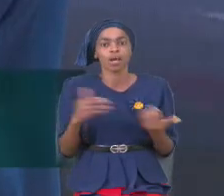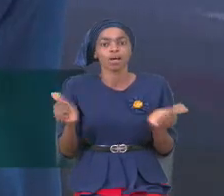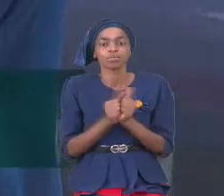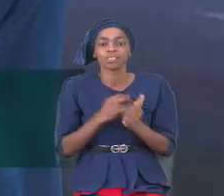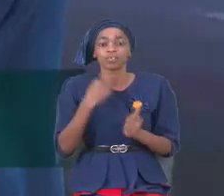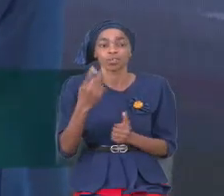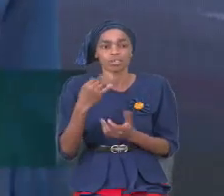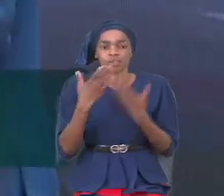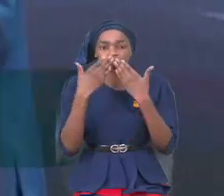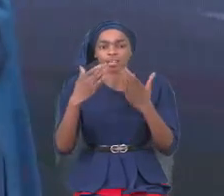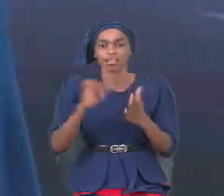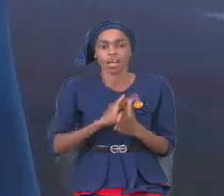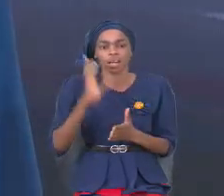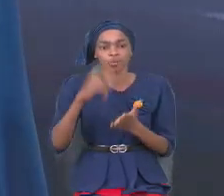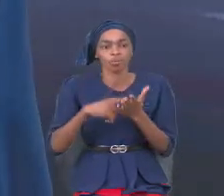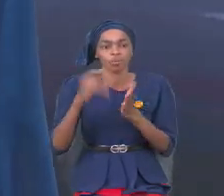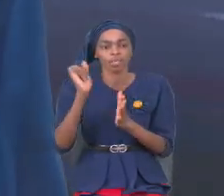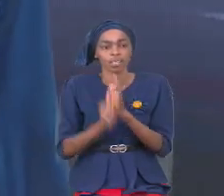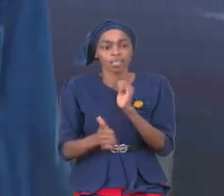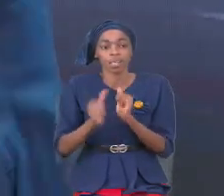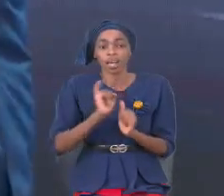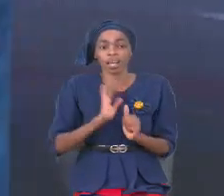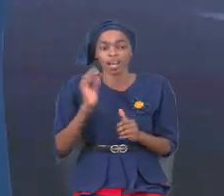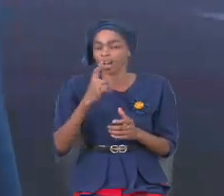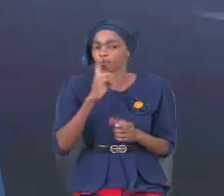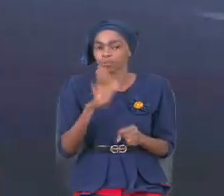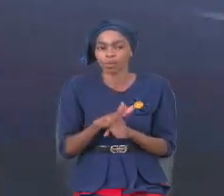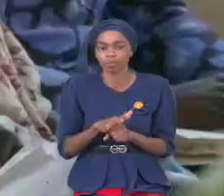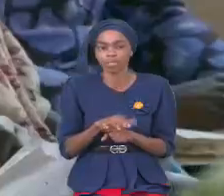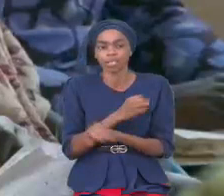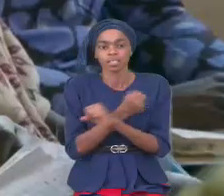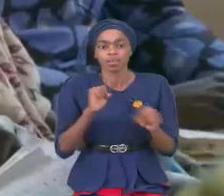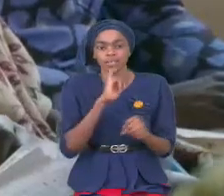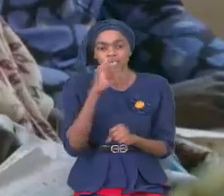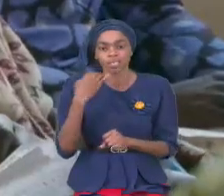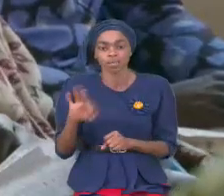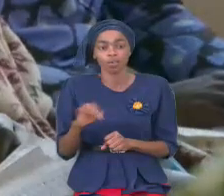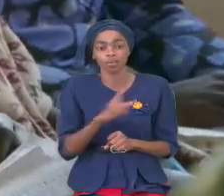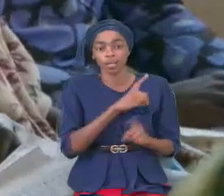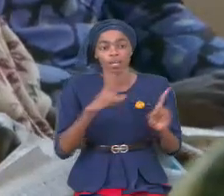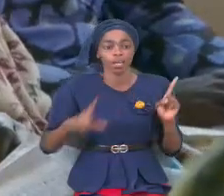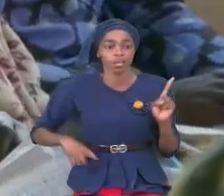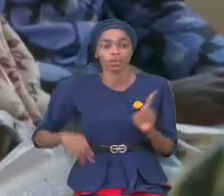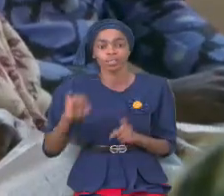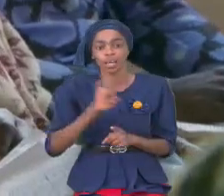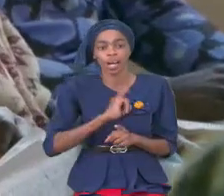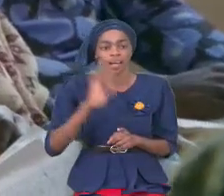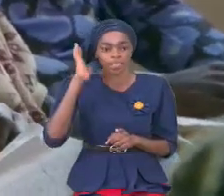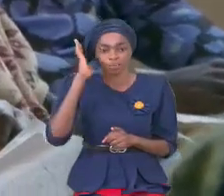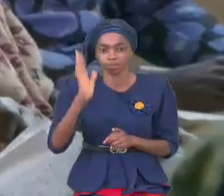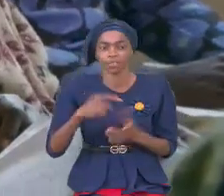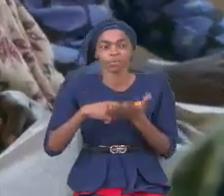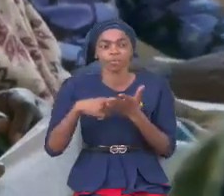vowed. Salvation is of the Lord. I will pay that which